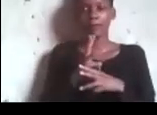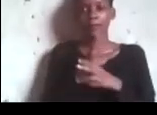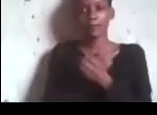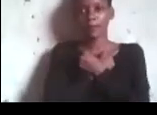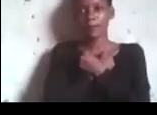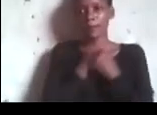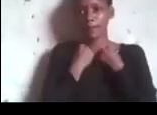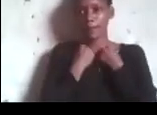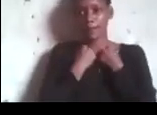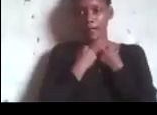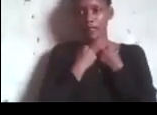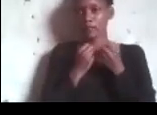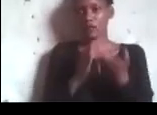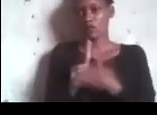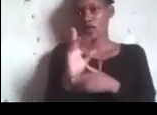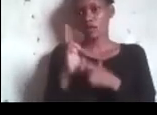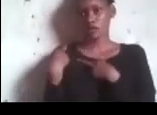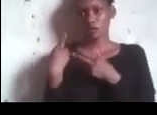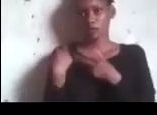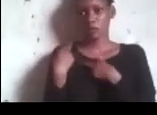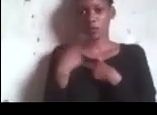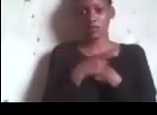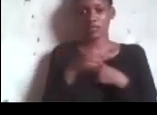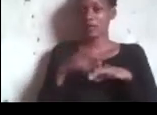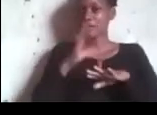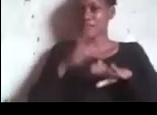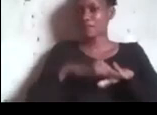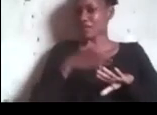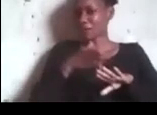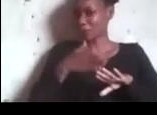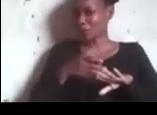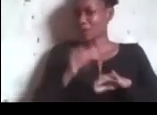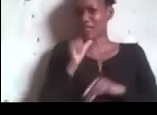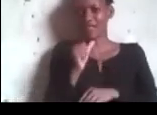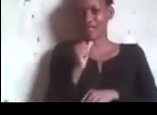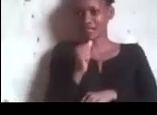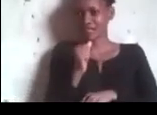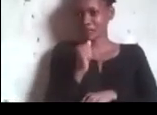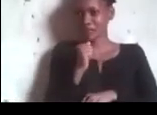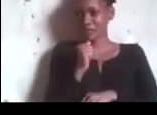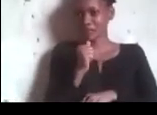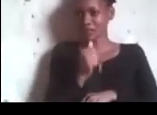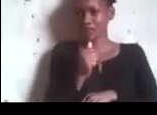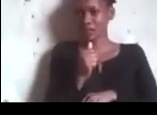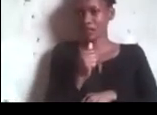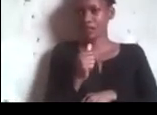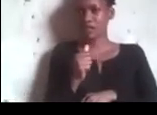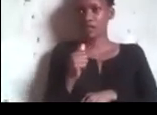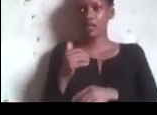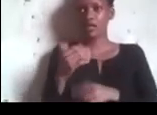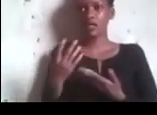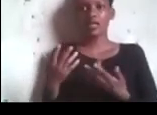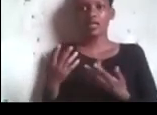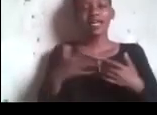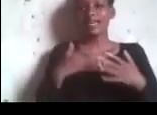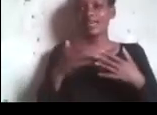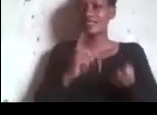unmarried father if he lives with the mother at the time of the child's conception or any